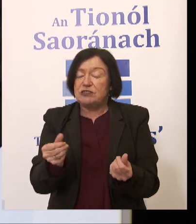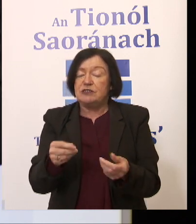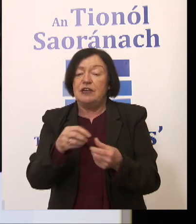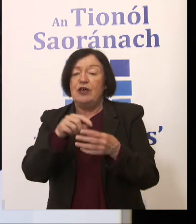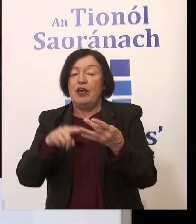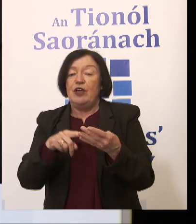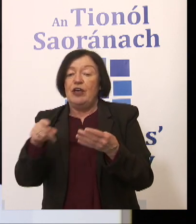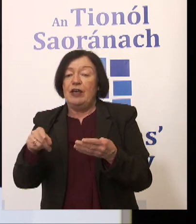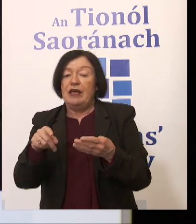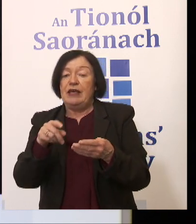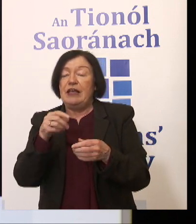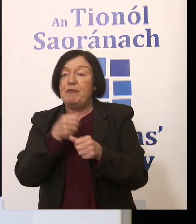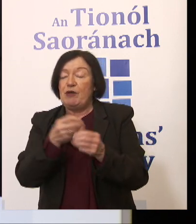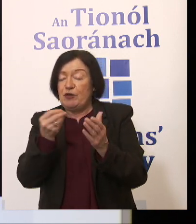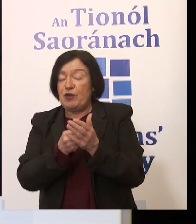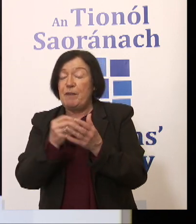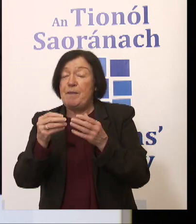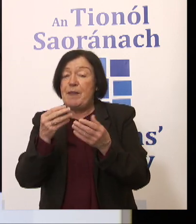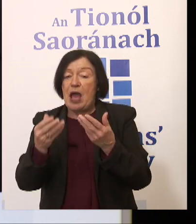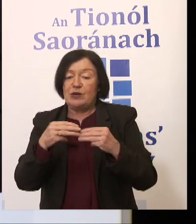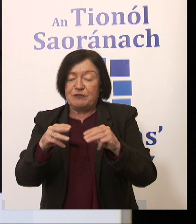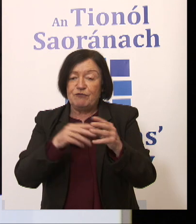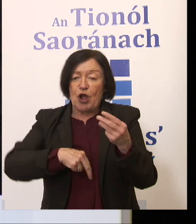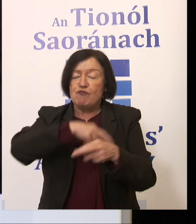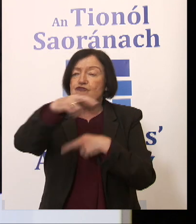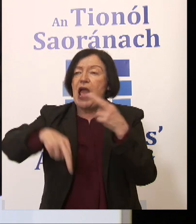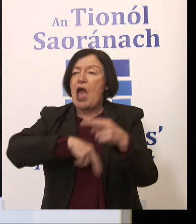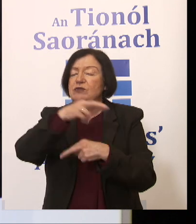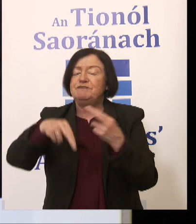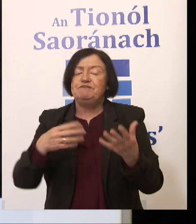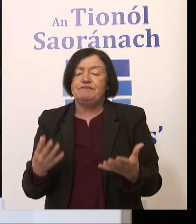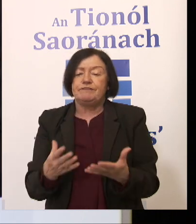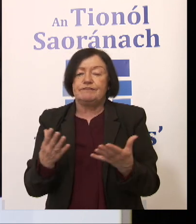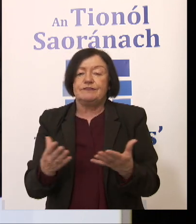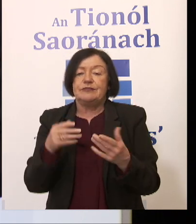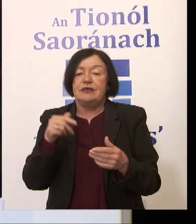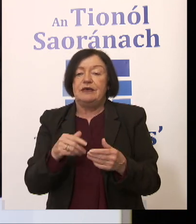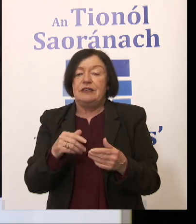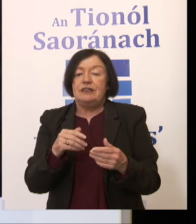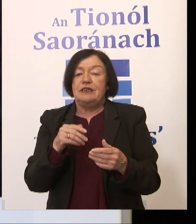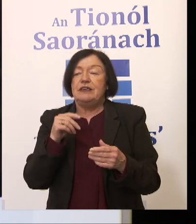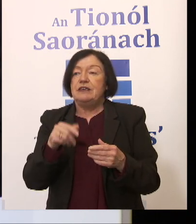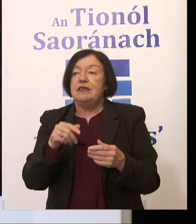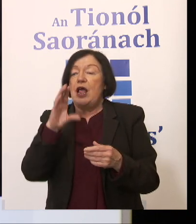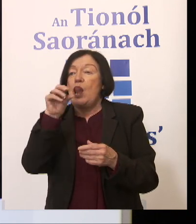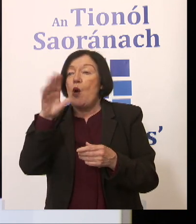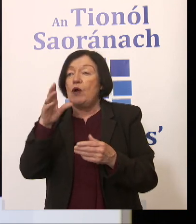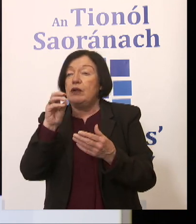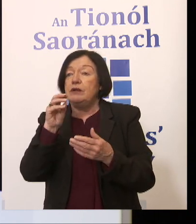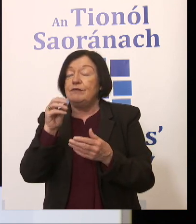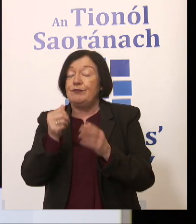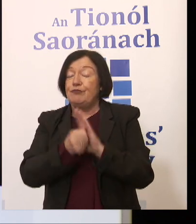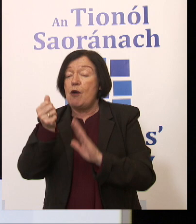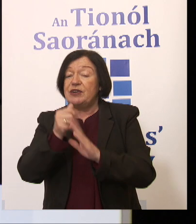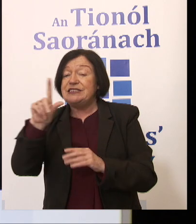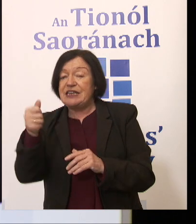that equalisation mechanism that was referred to earlier on around the issue of local property tax. A